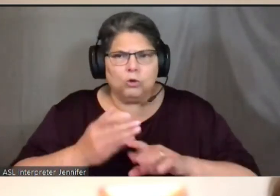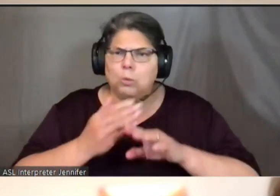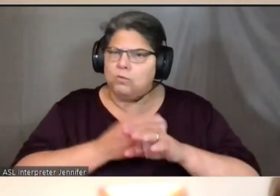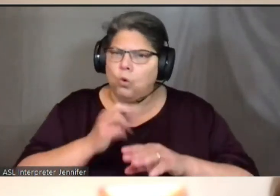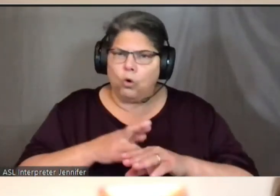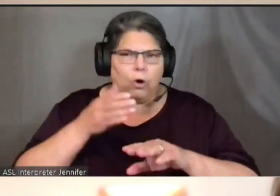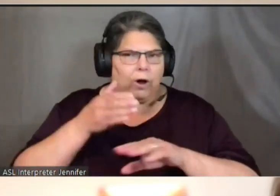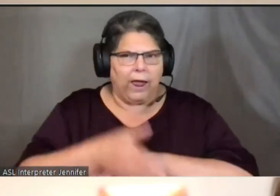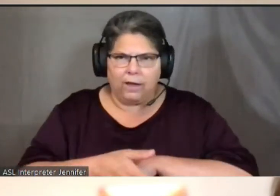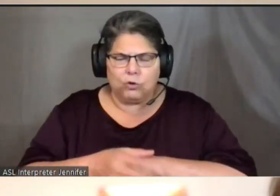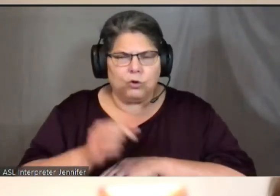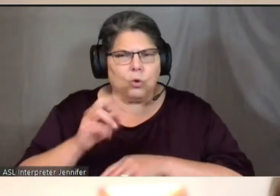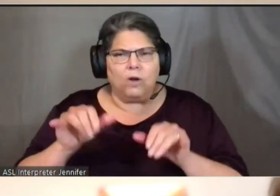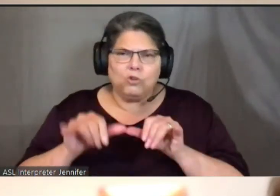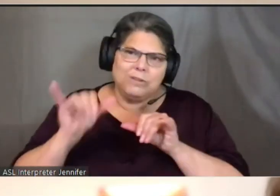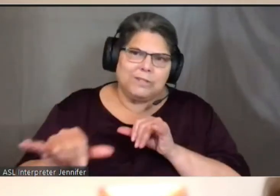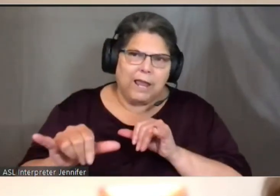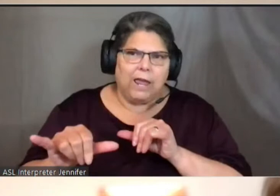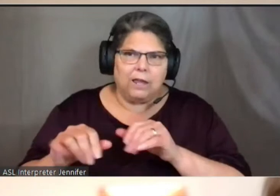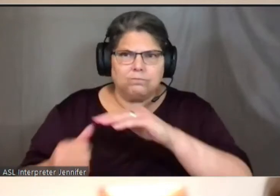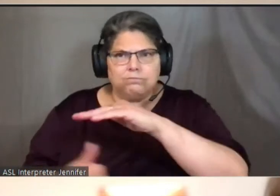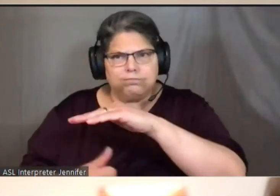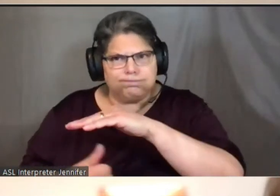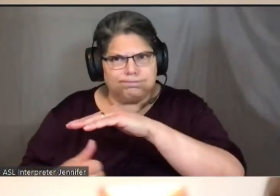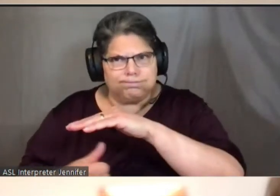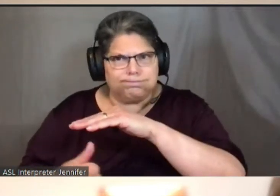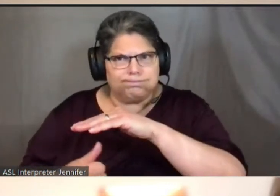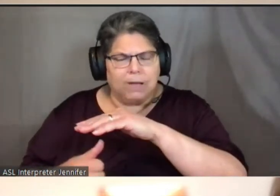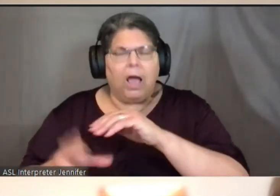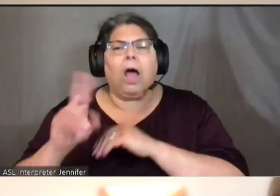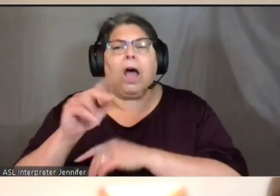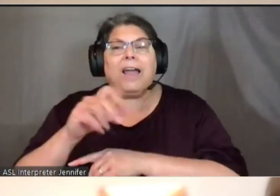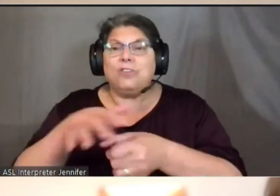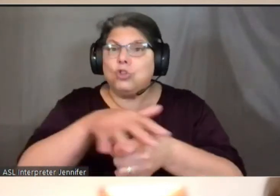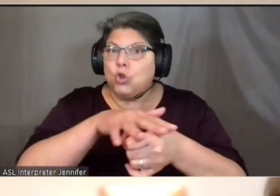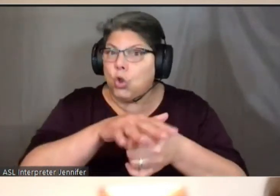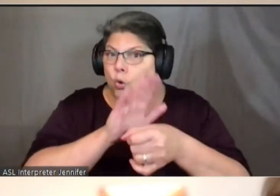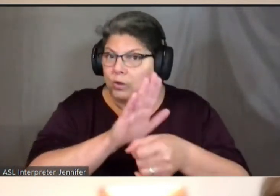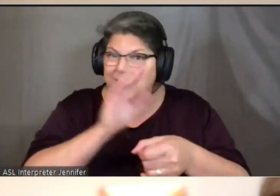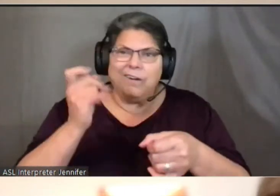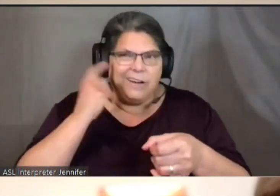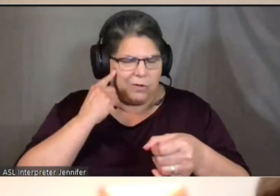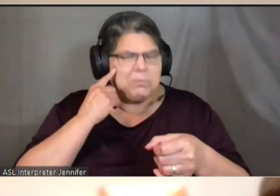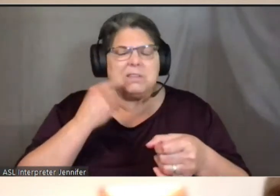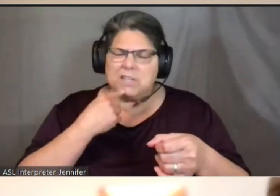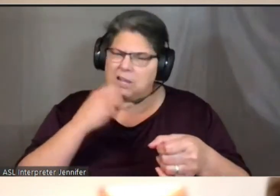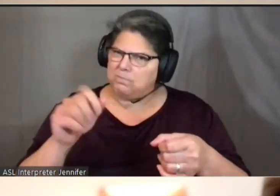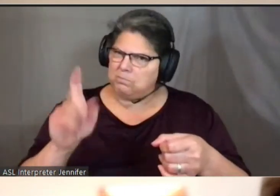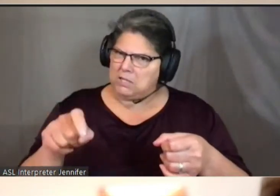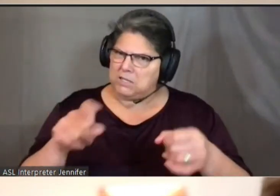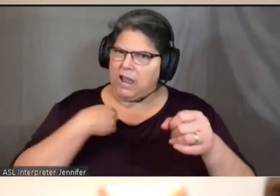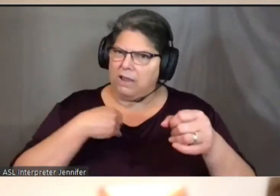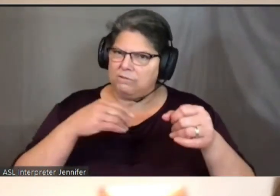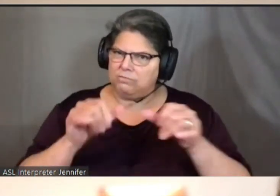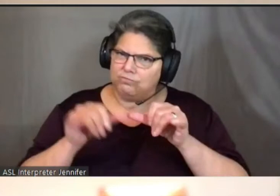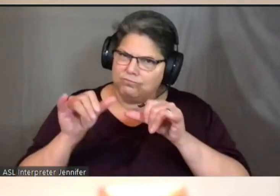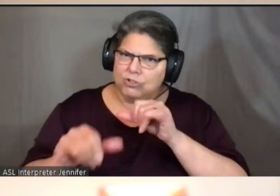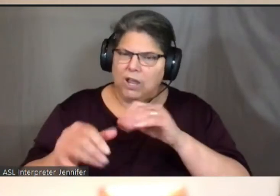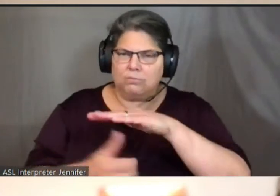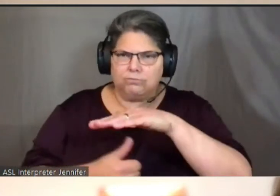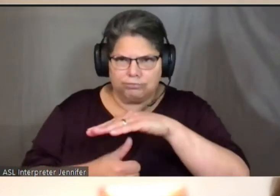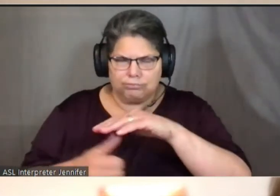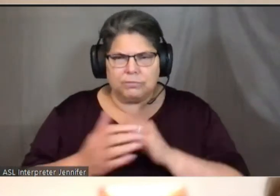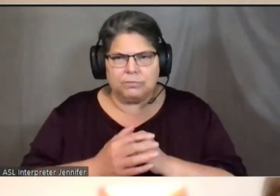or quarantine unless required by local health authorities. International travelers do not